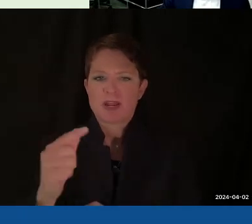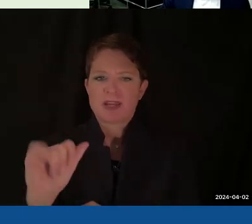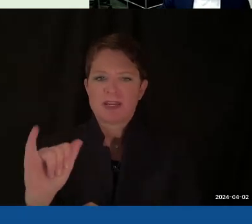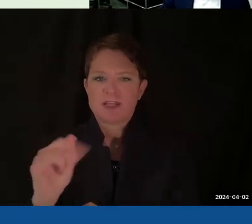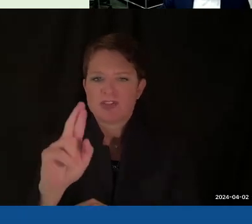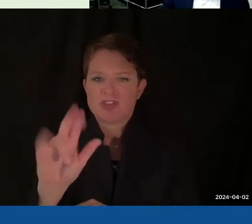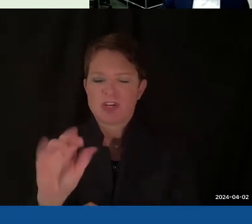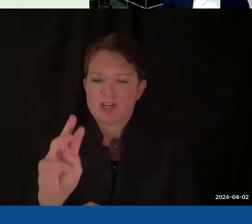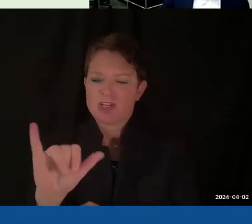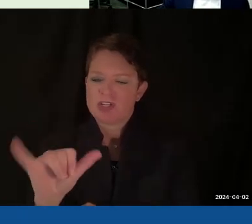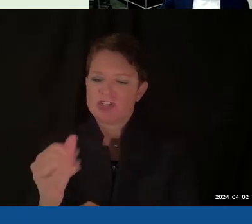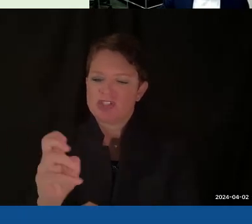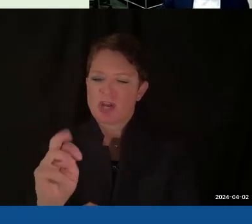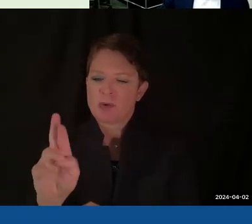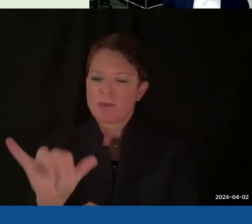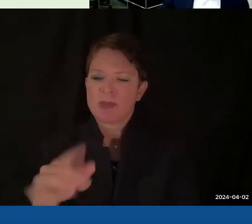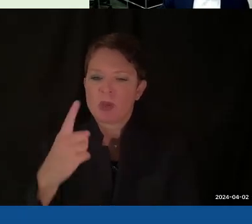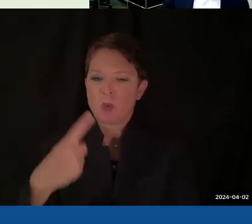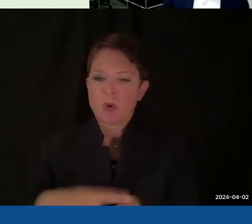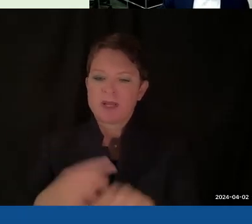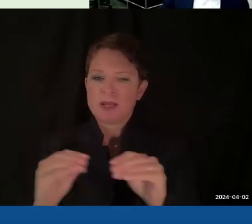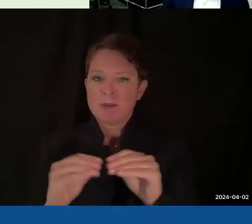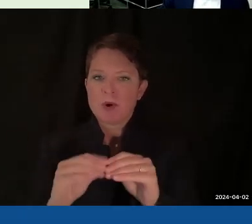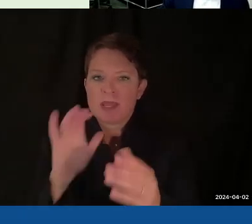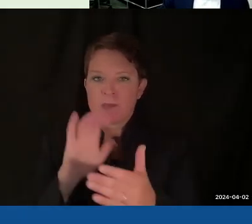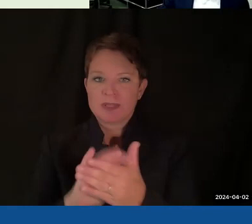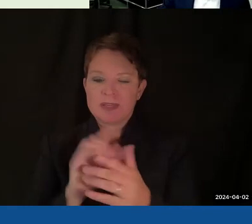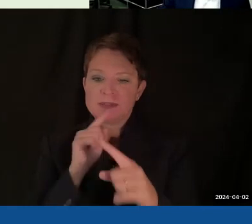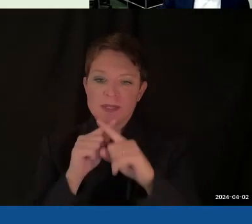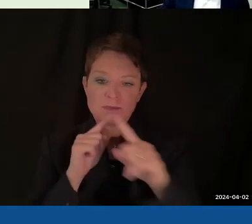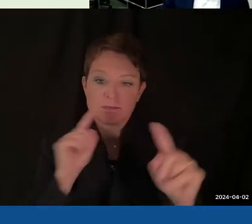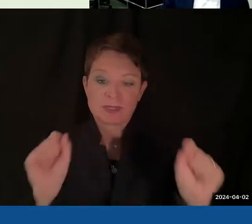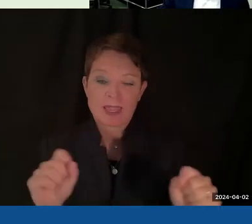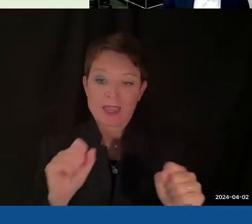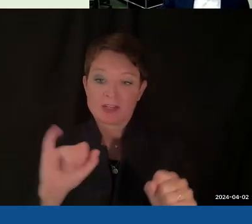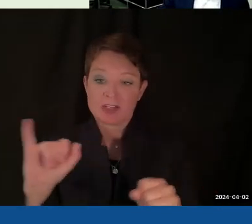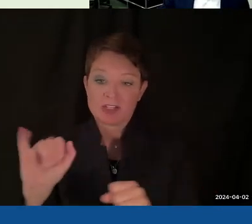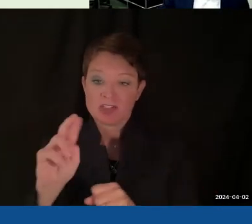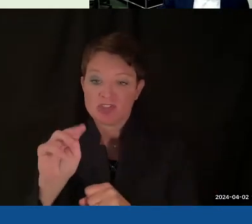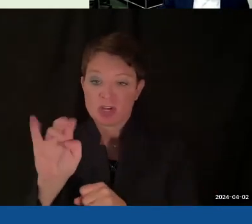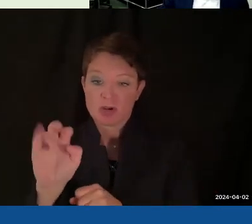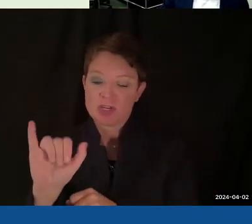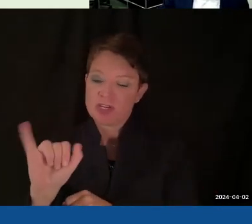that he believes that the microphone is unmuted. Jeremy, are you able to speak at this time?